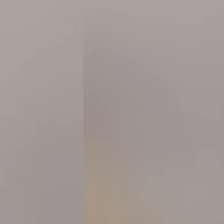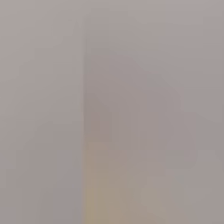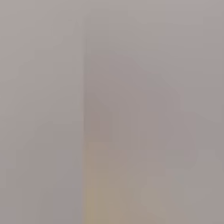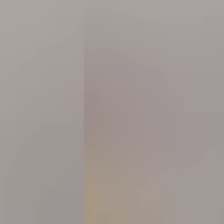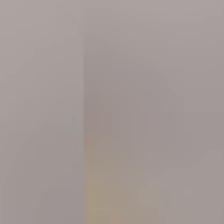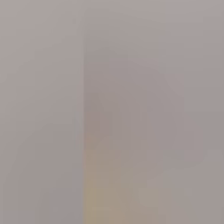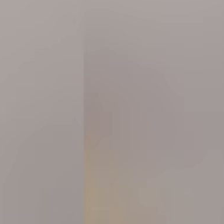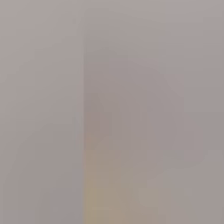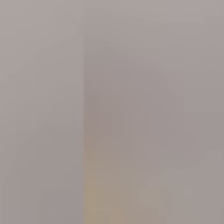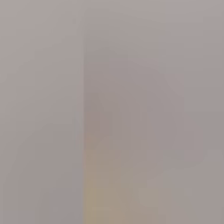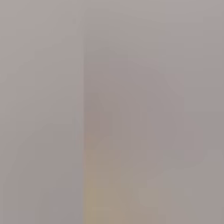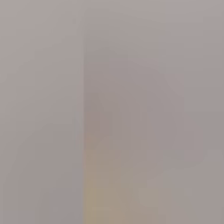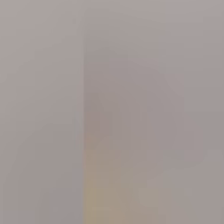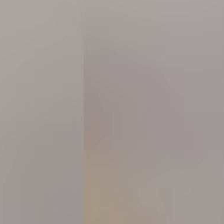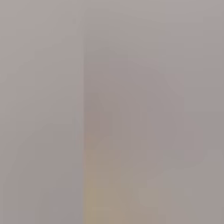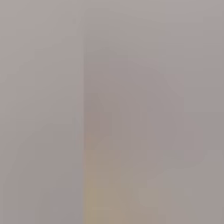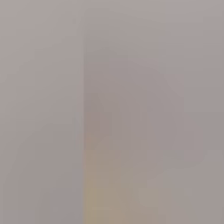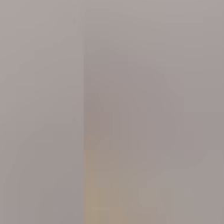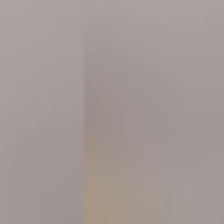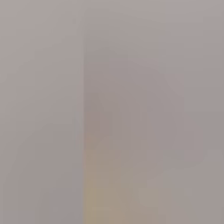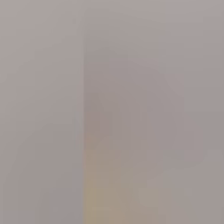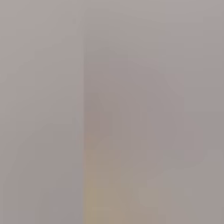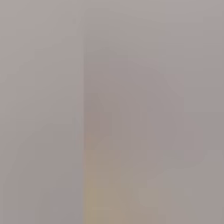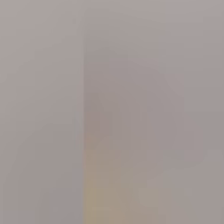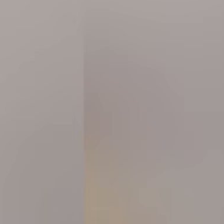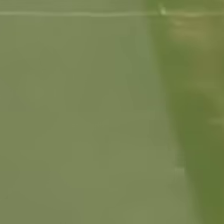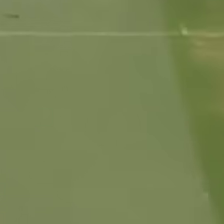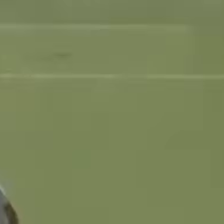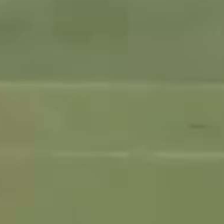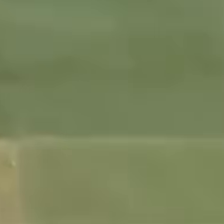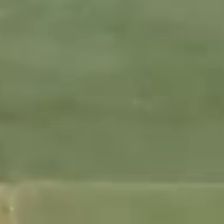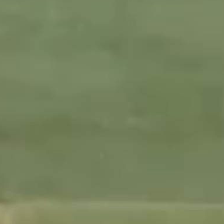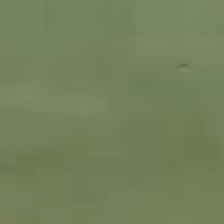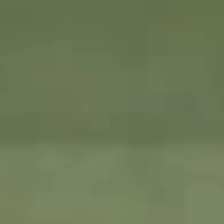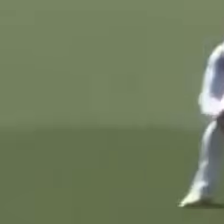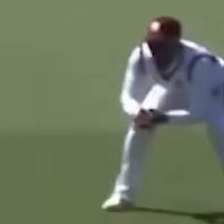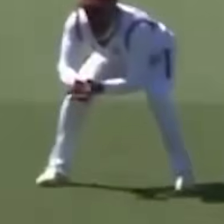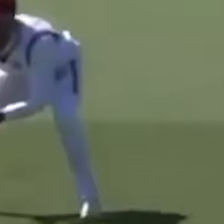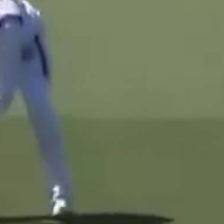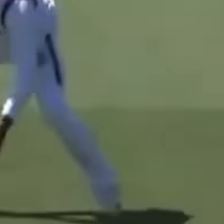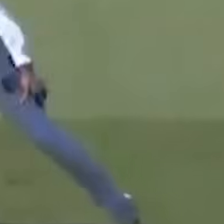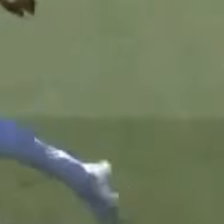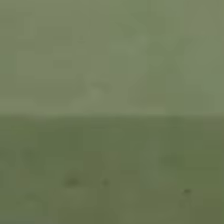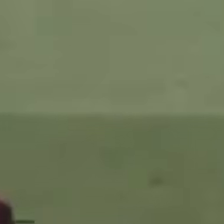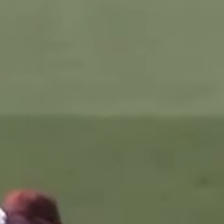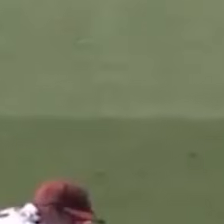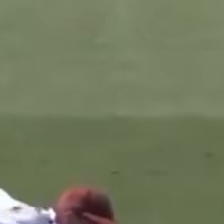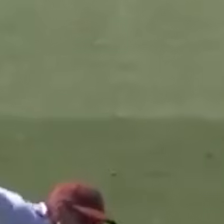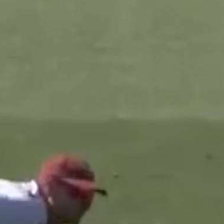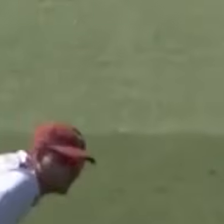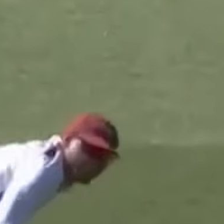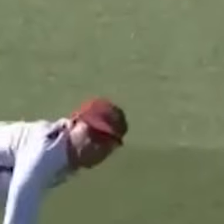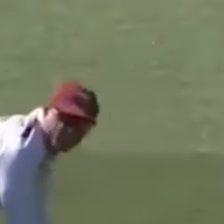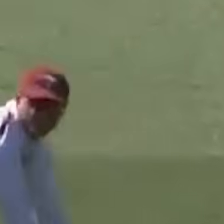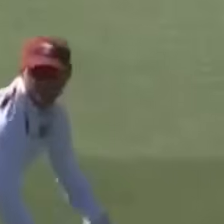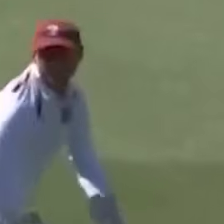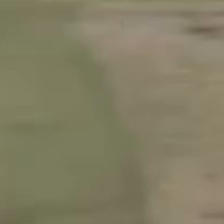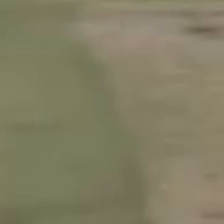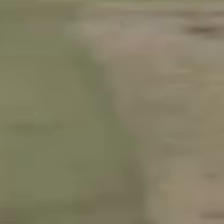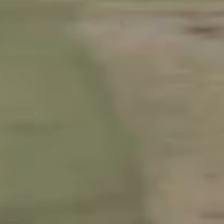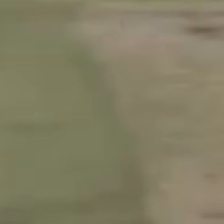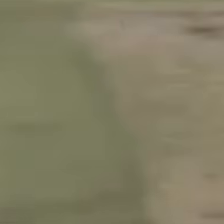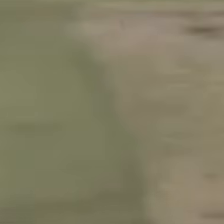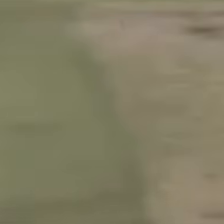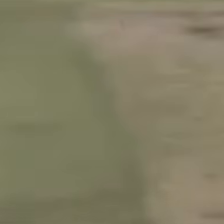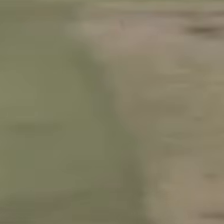Indies and West Indies Players Association 8th Awards Gala. Joseph has been nominated for 3 awards among the men, while Matthews has